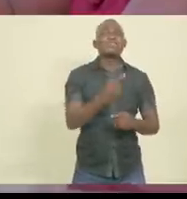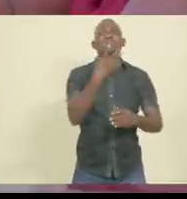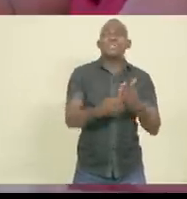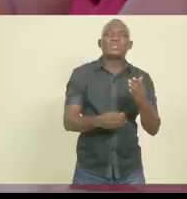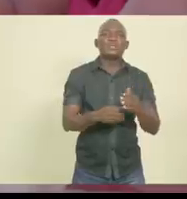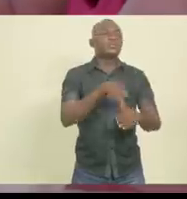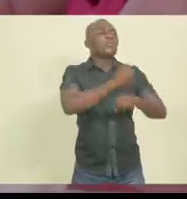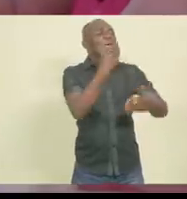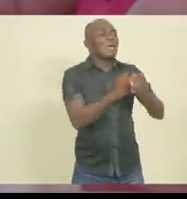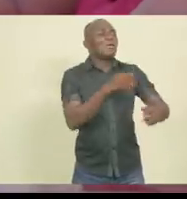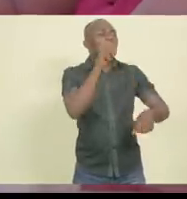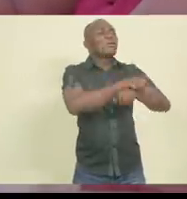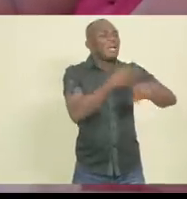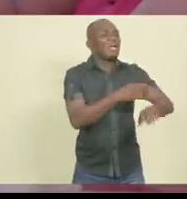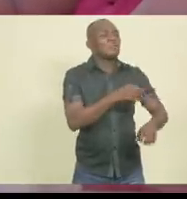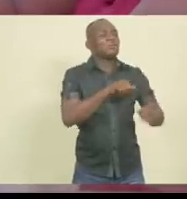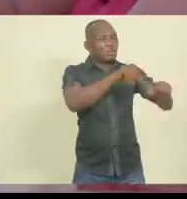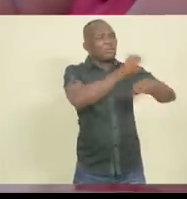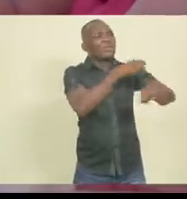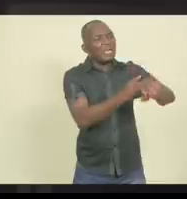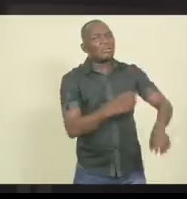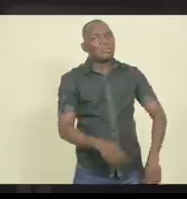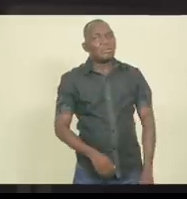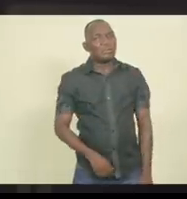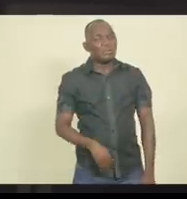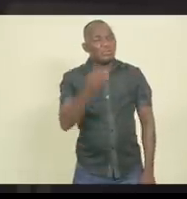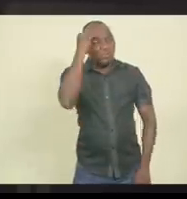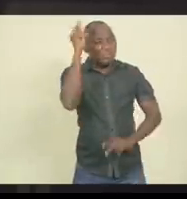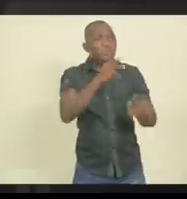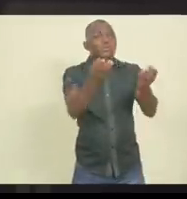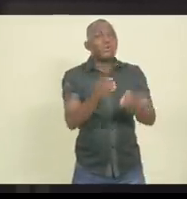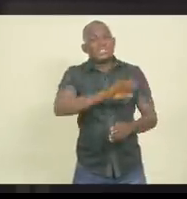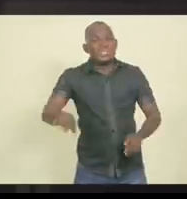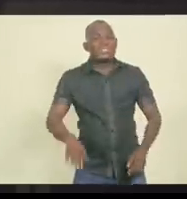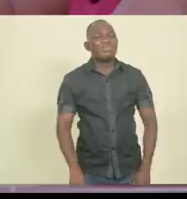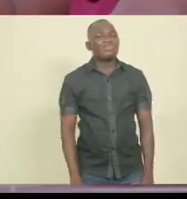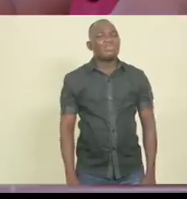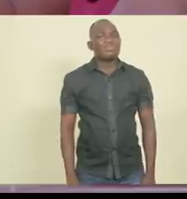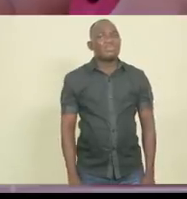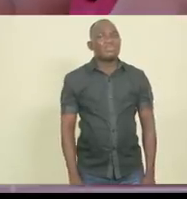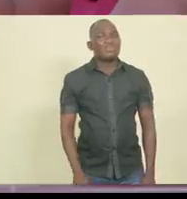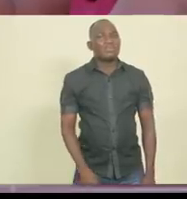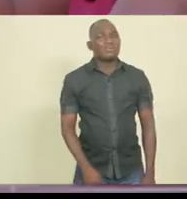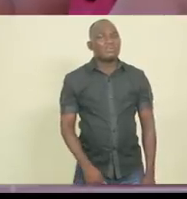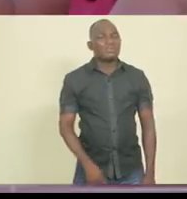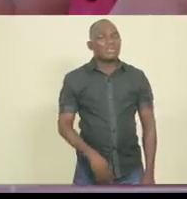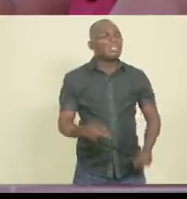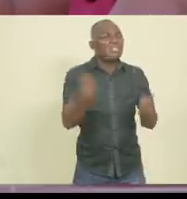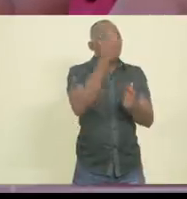You work hard, my brother. You work harder. Do you know the number of people who want what you have? You just don't have any